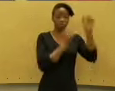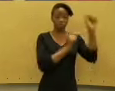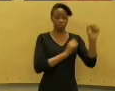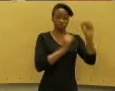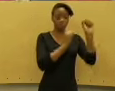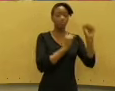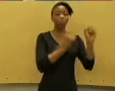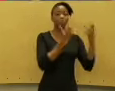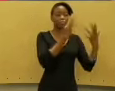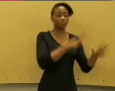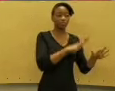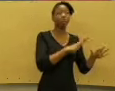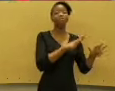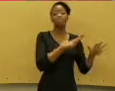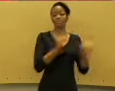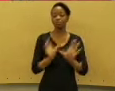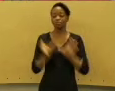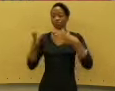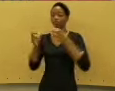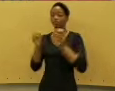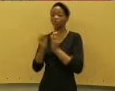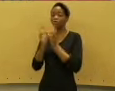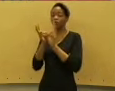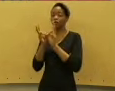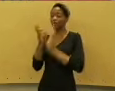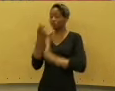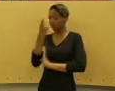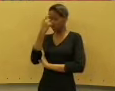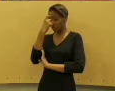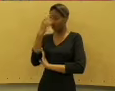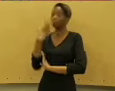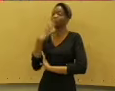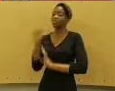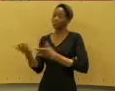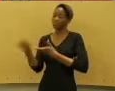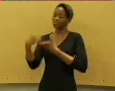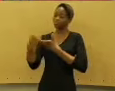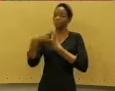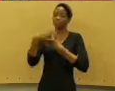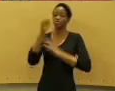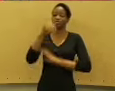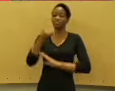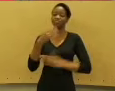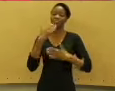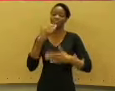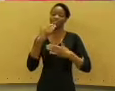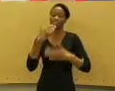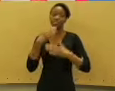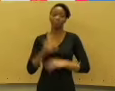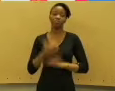going to be at 12 o'clock. Please do join us, and thank you so much for joining us this morning. Goodbye. Thank you.